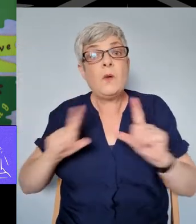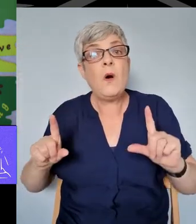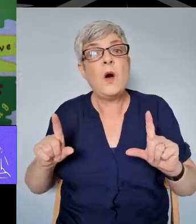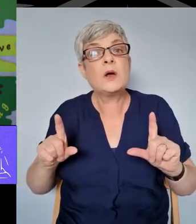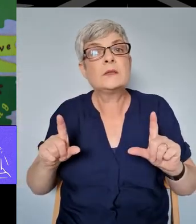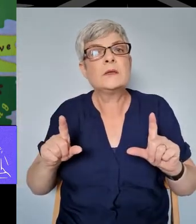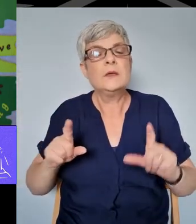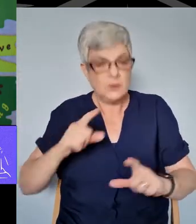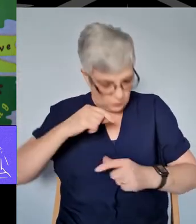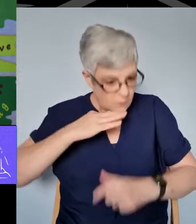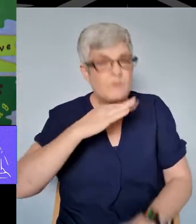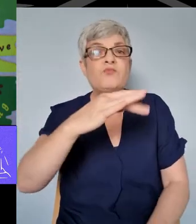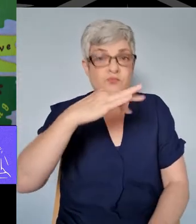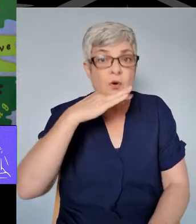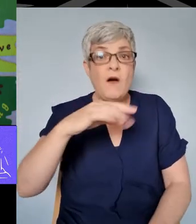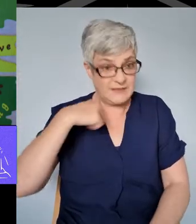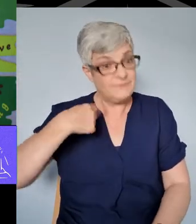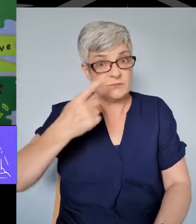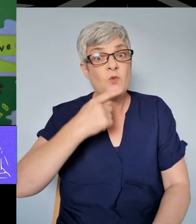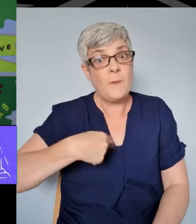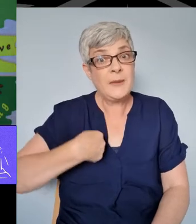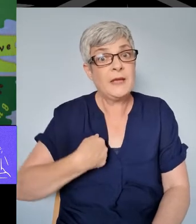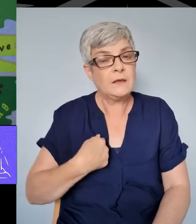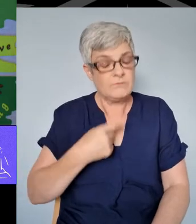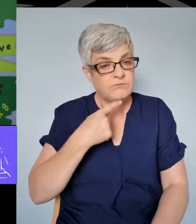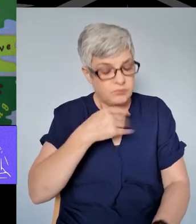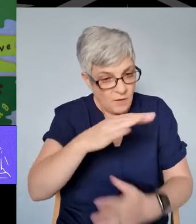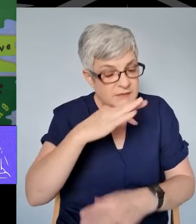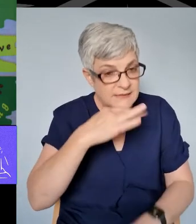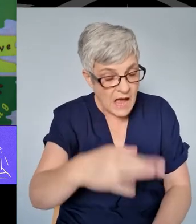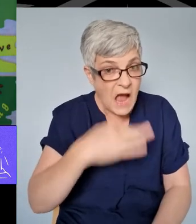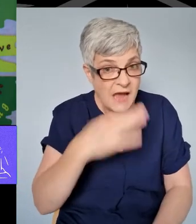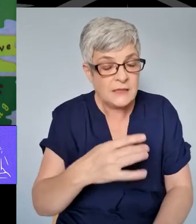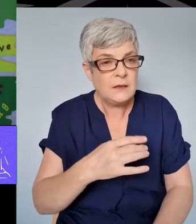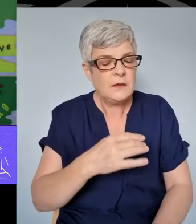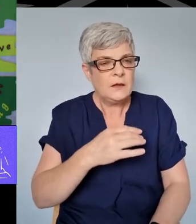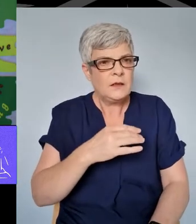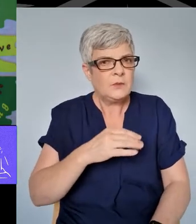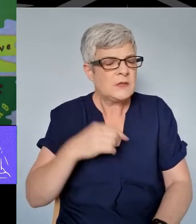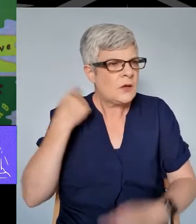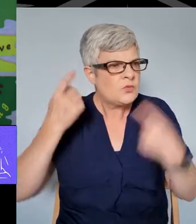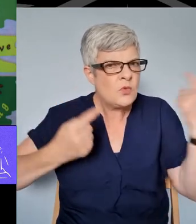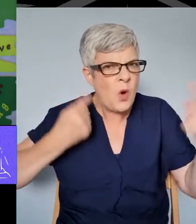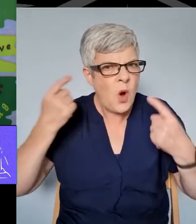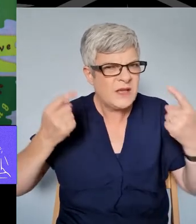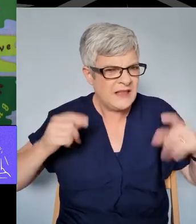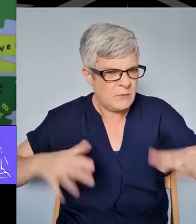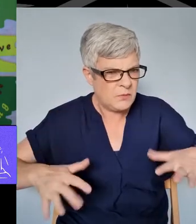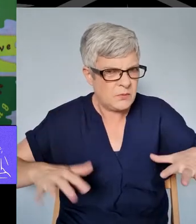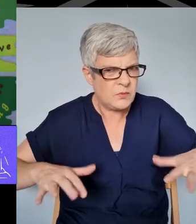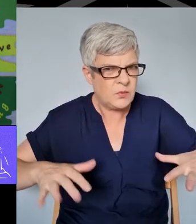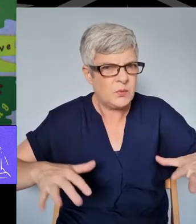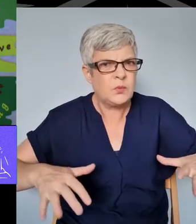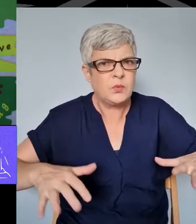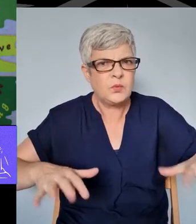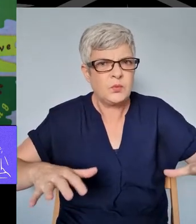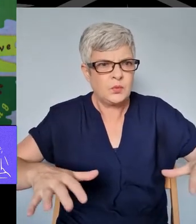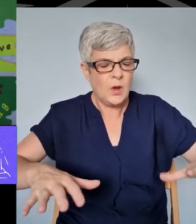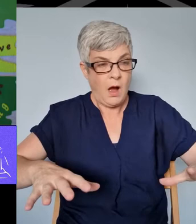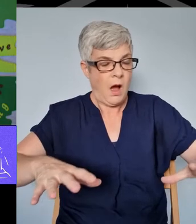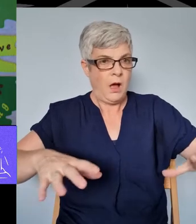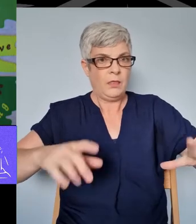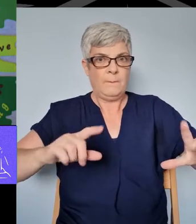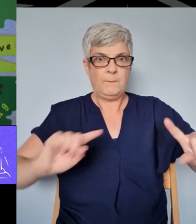So I prophesied as I was commanded. And as I was prophesying, there was a noise, a rattling sound, and the bones